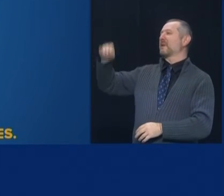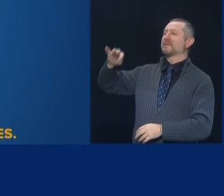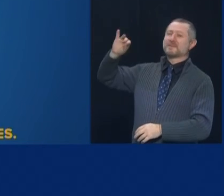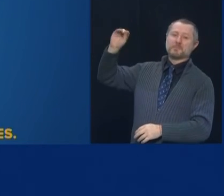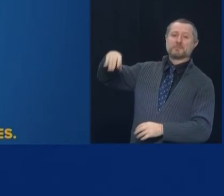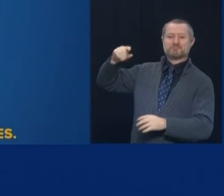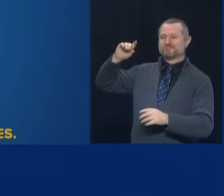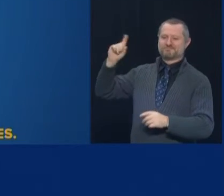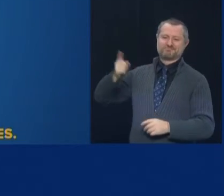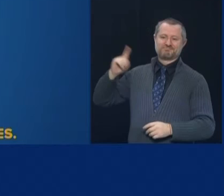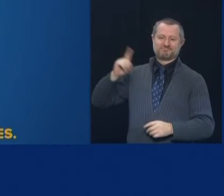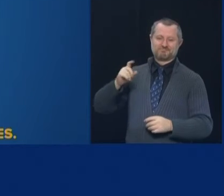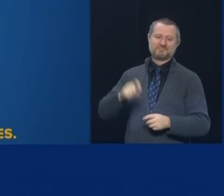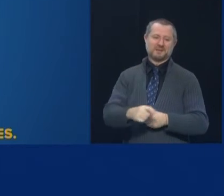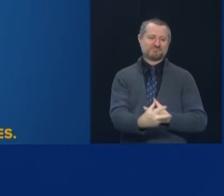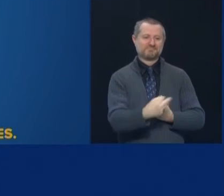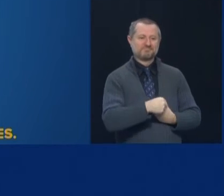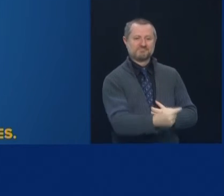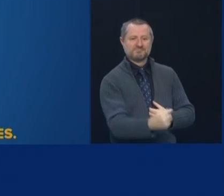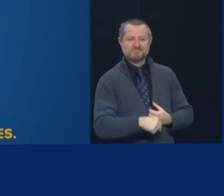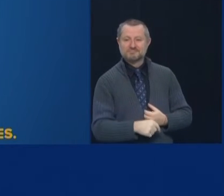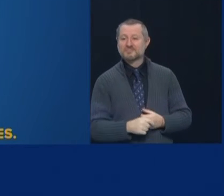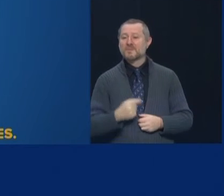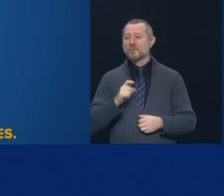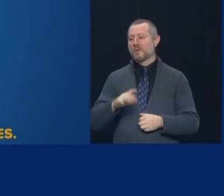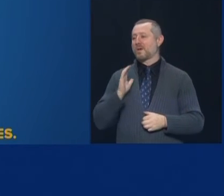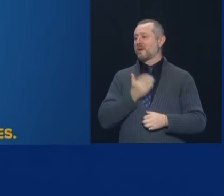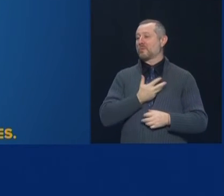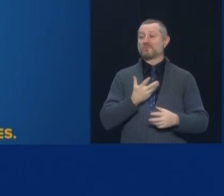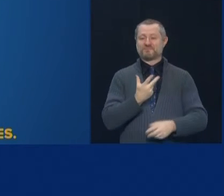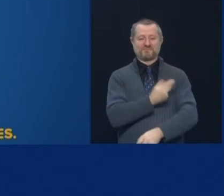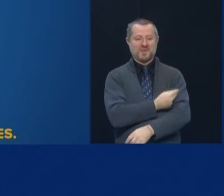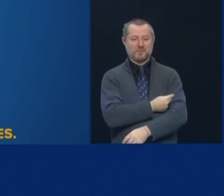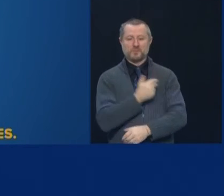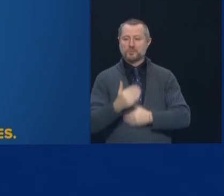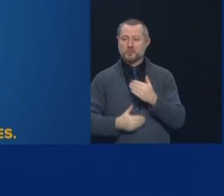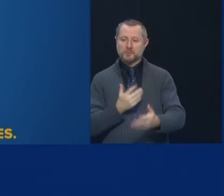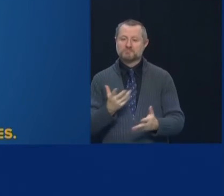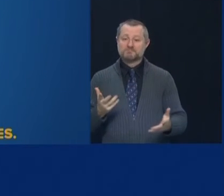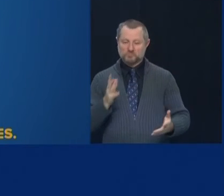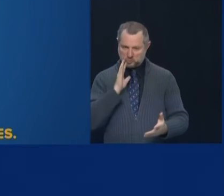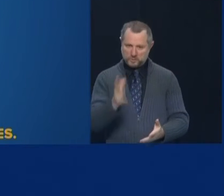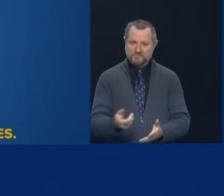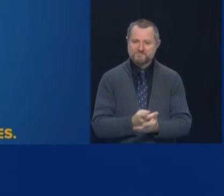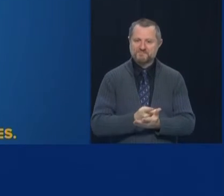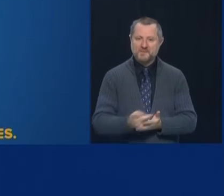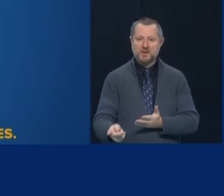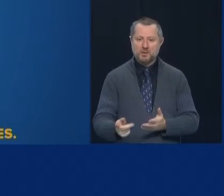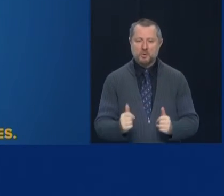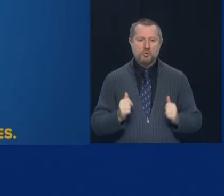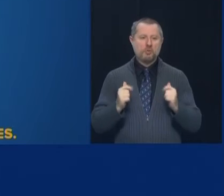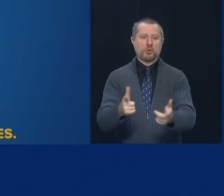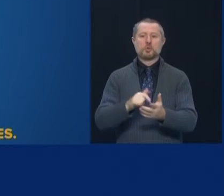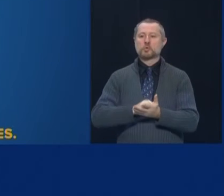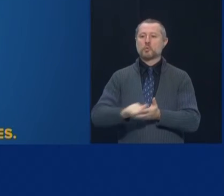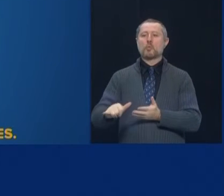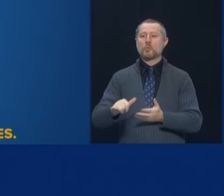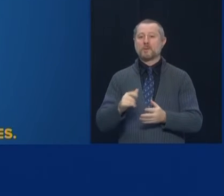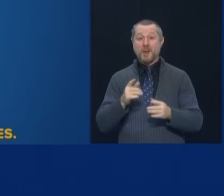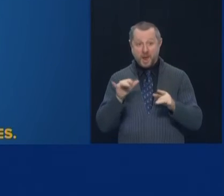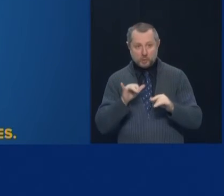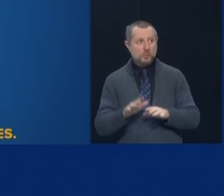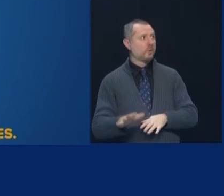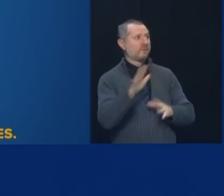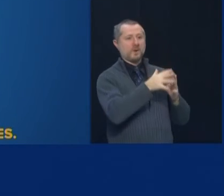means the vaccination process will fail for all New Yorkers and all Americans. We also know that